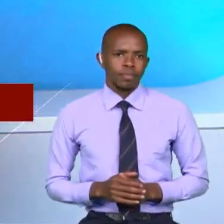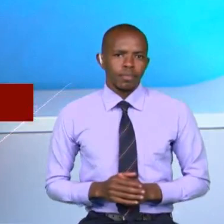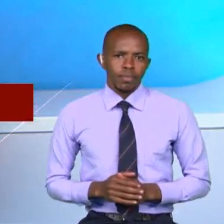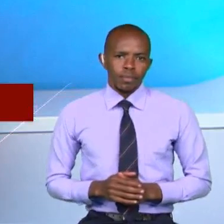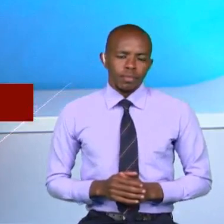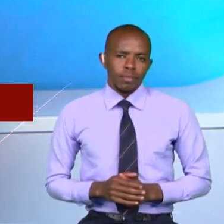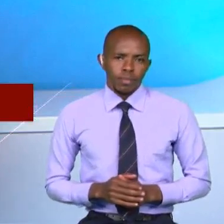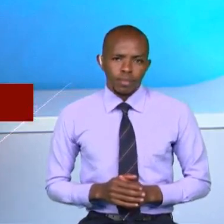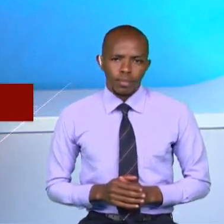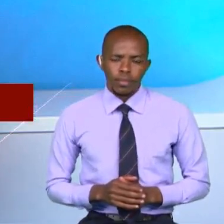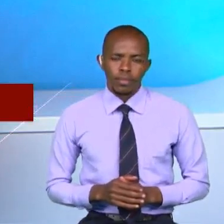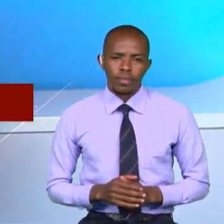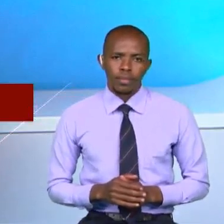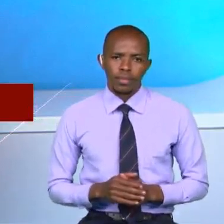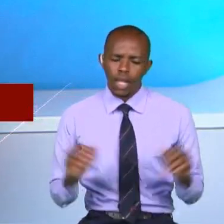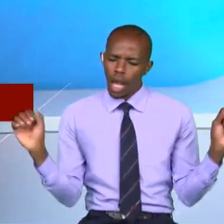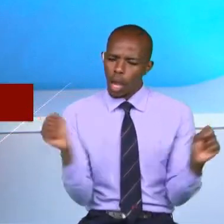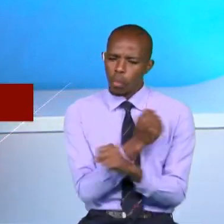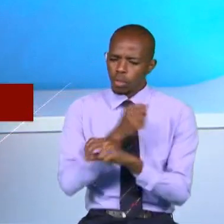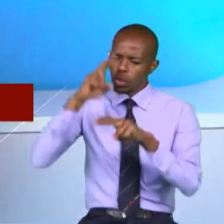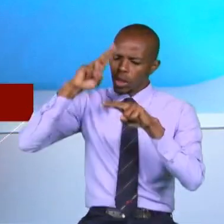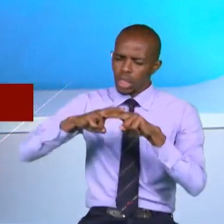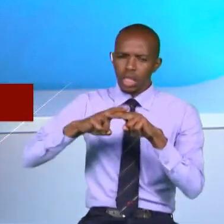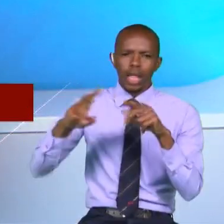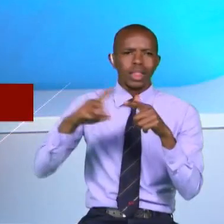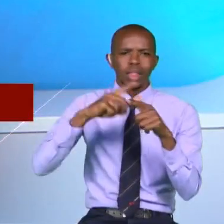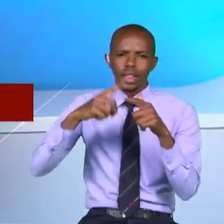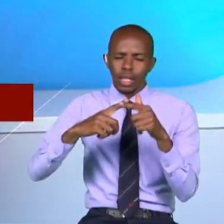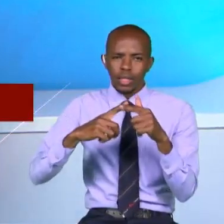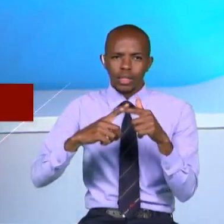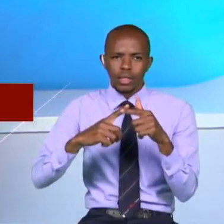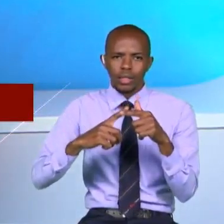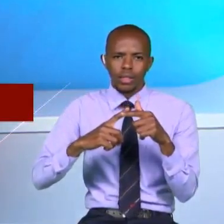I mean, we cannot sit here and